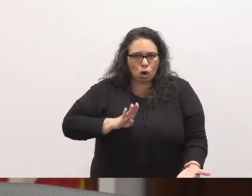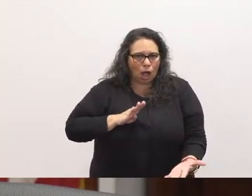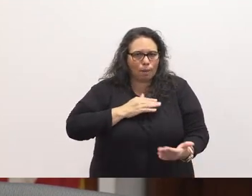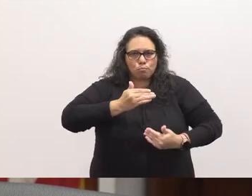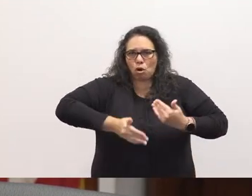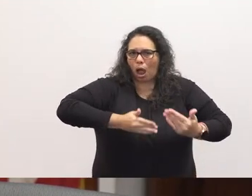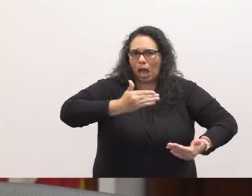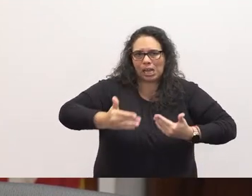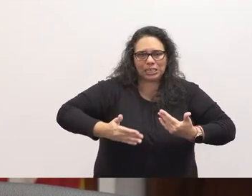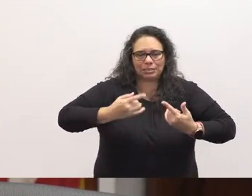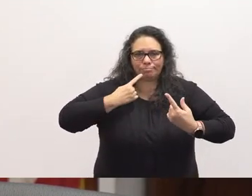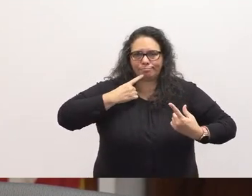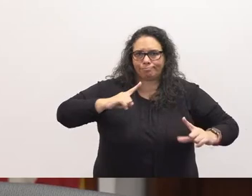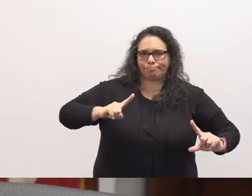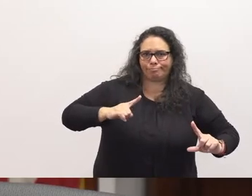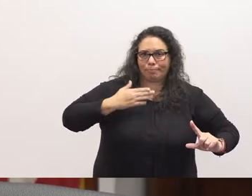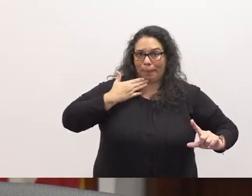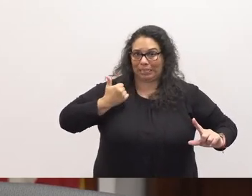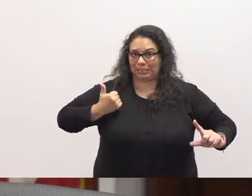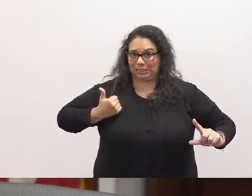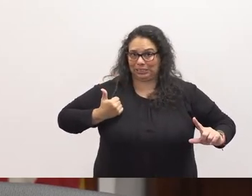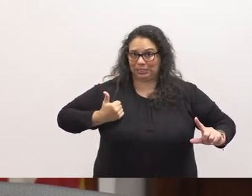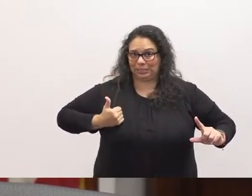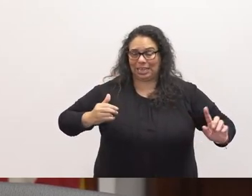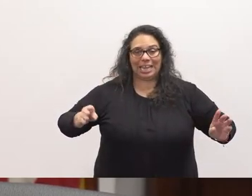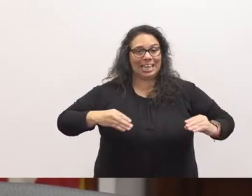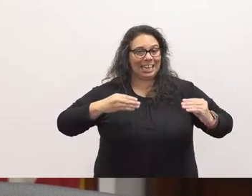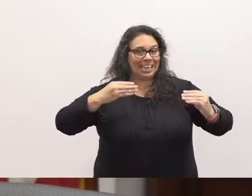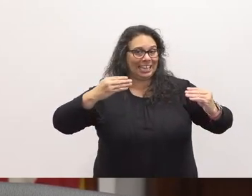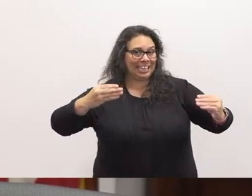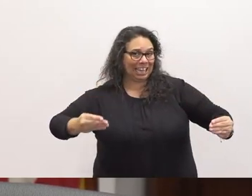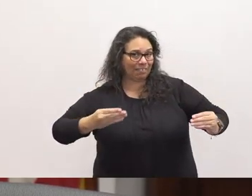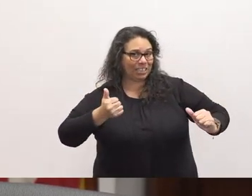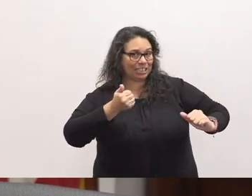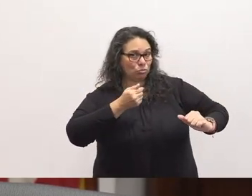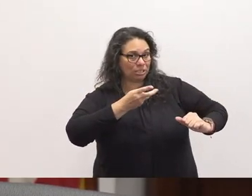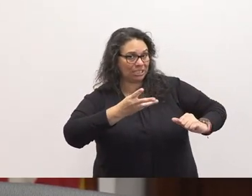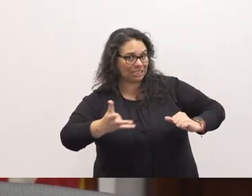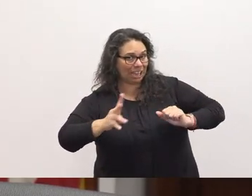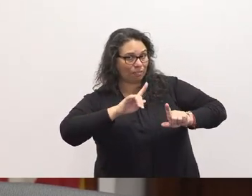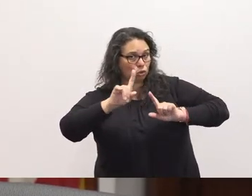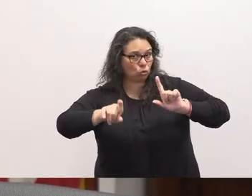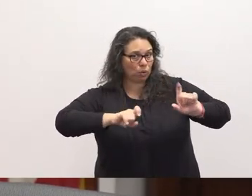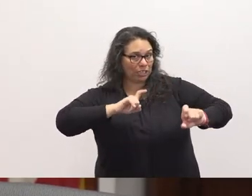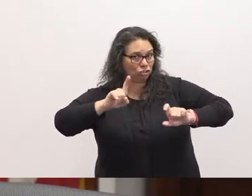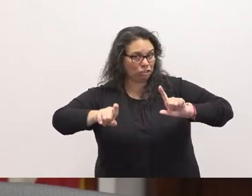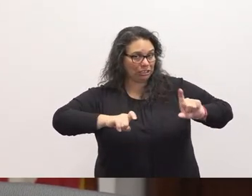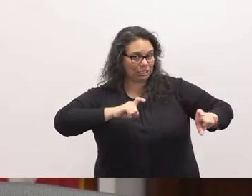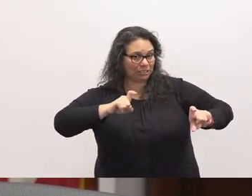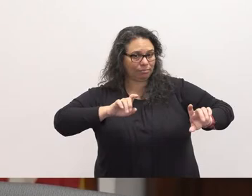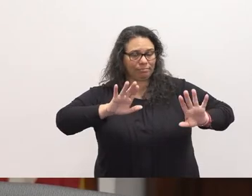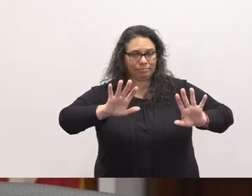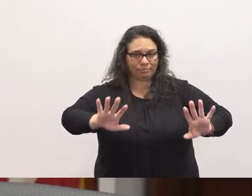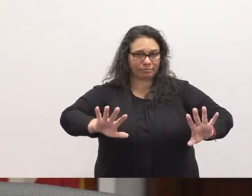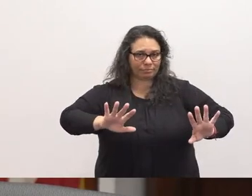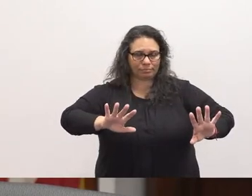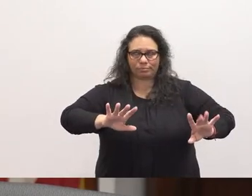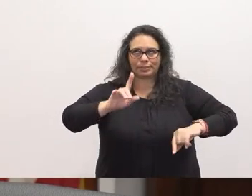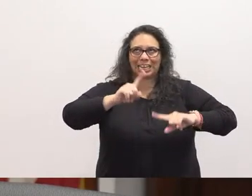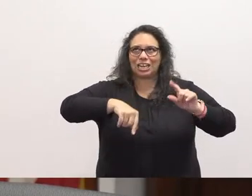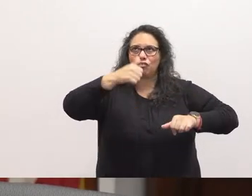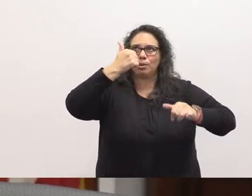would work best, given that there were several questions, Wayne. I'm not remembering all of